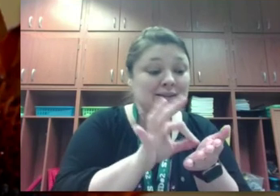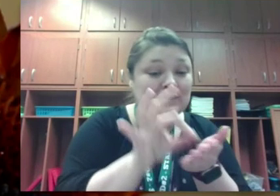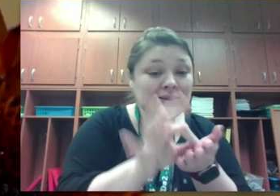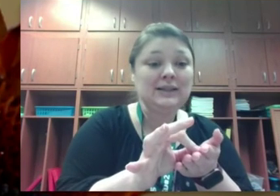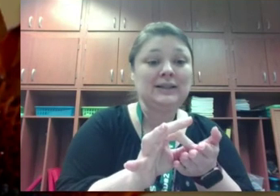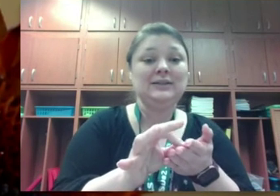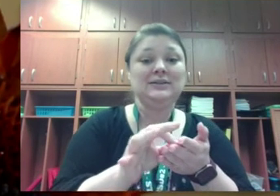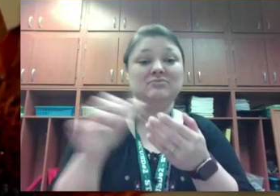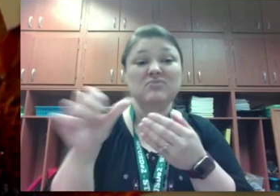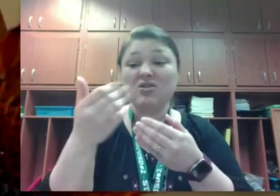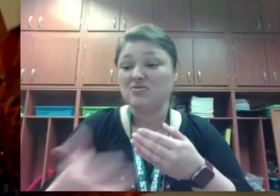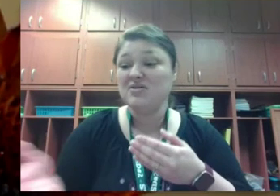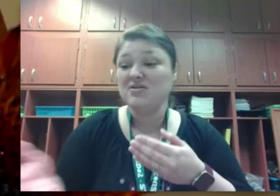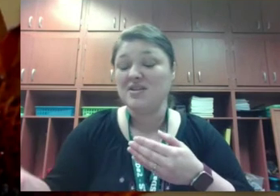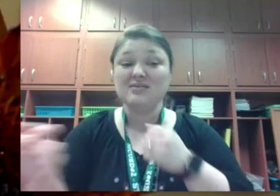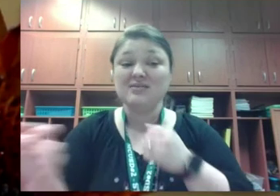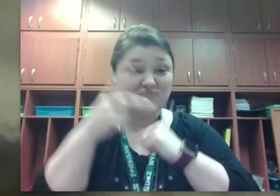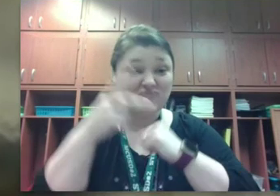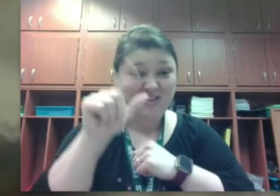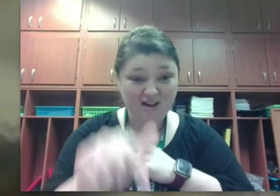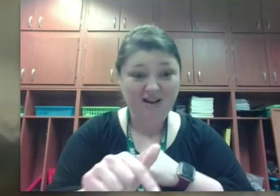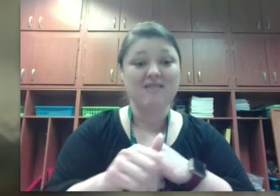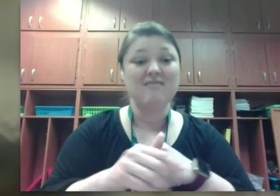to save for later.